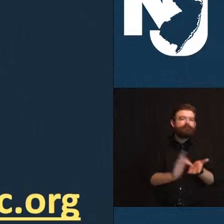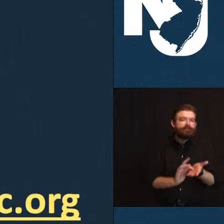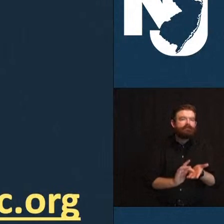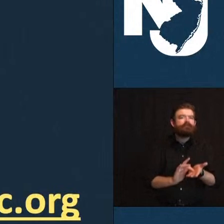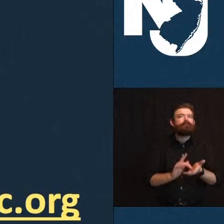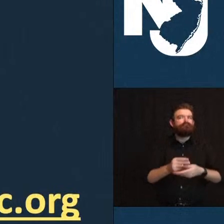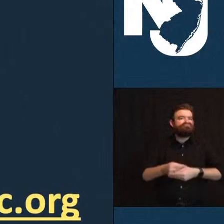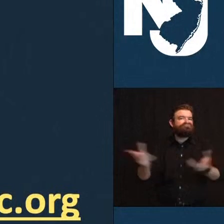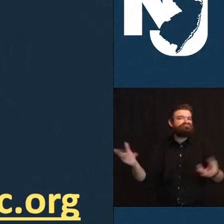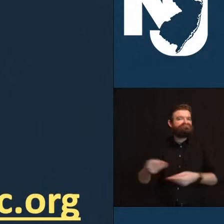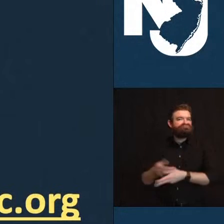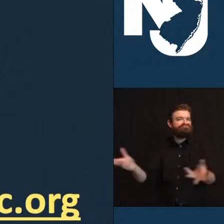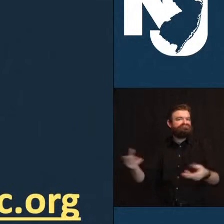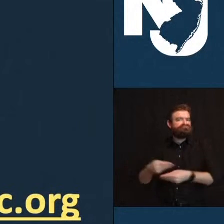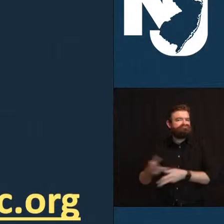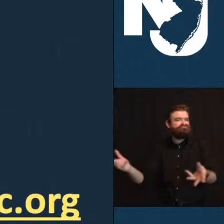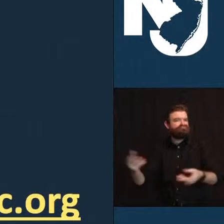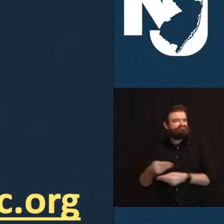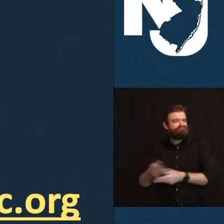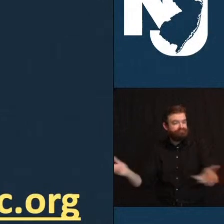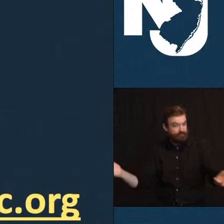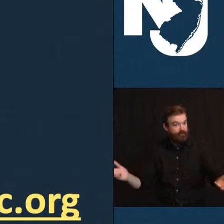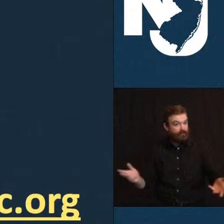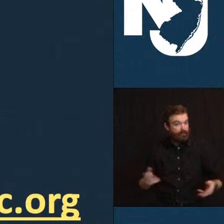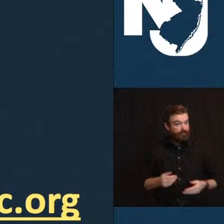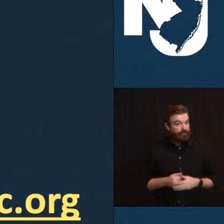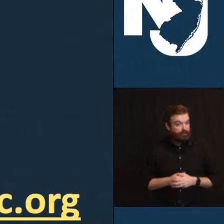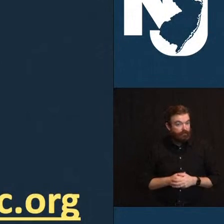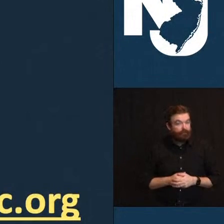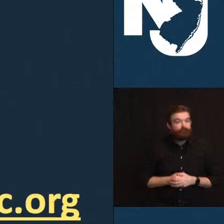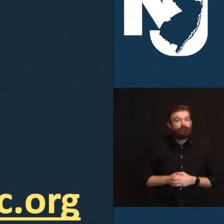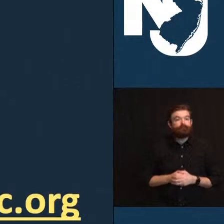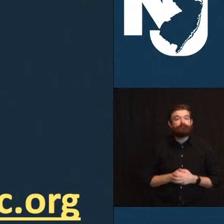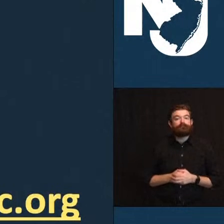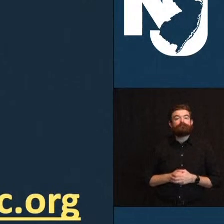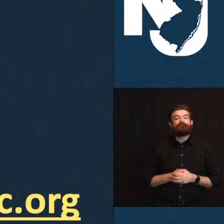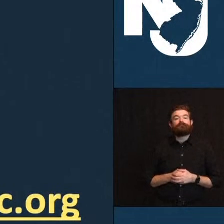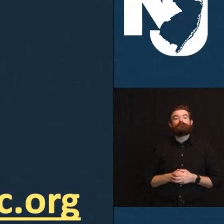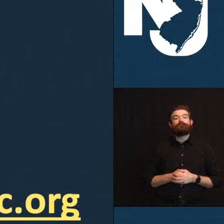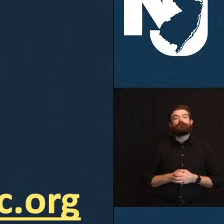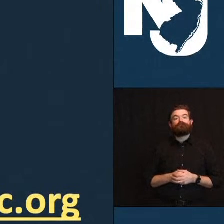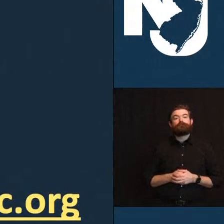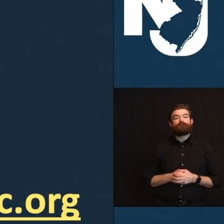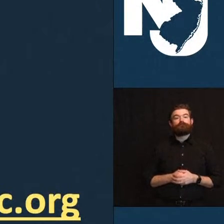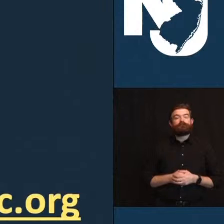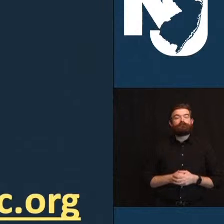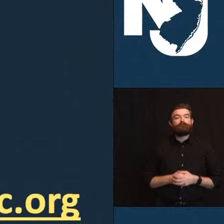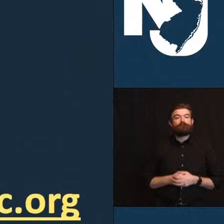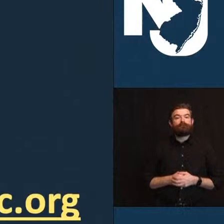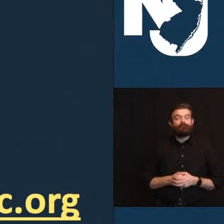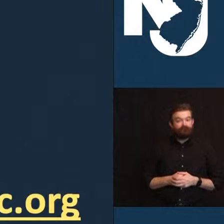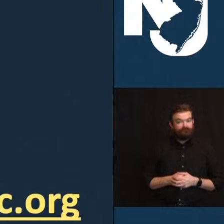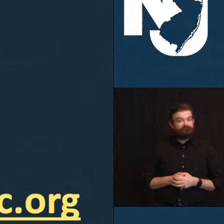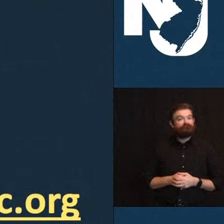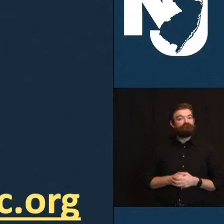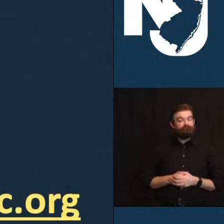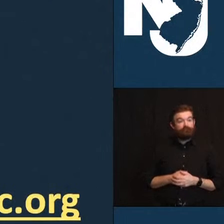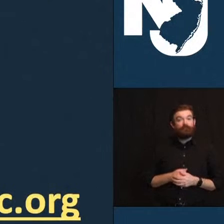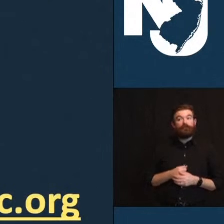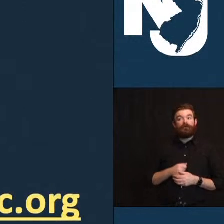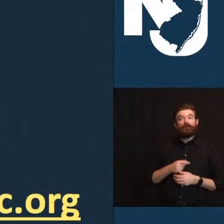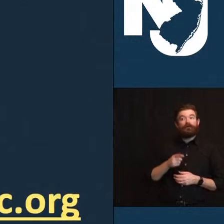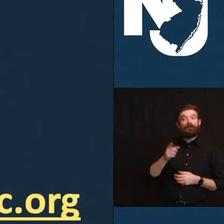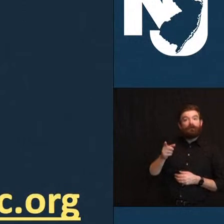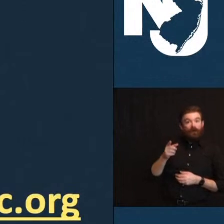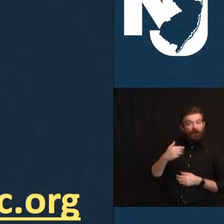greater importance because we saw early on that residents with diabetes were being particularly impacted by COVID. Now the